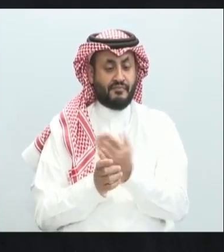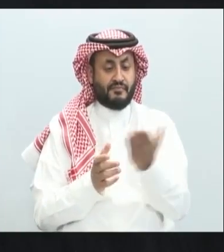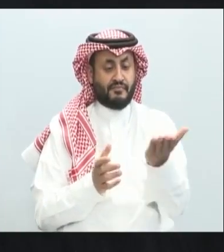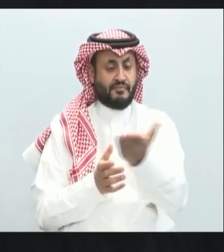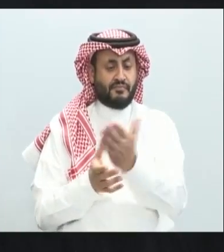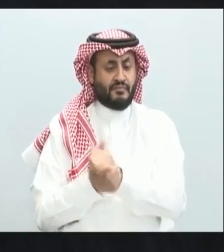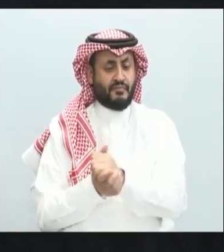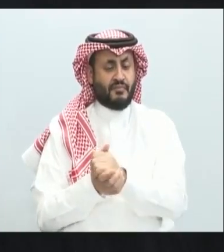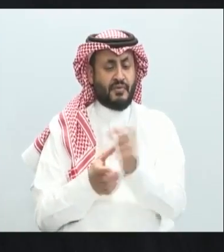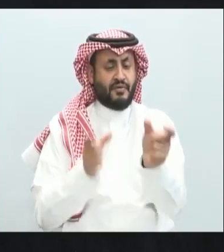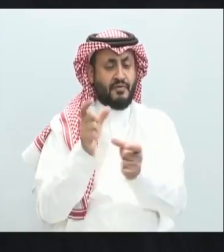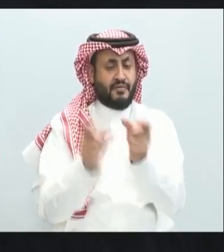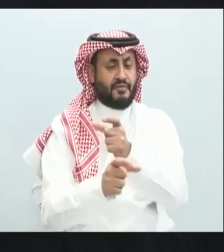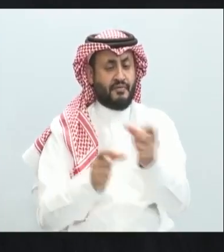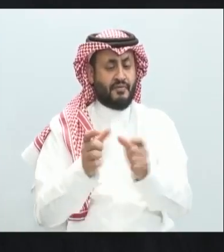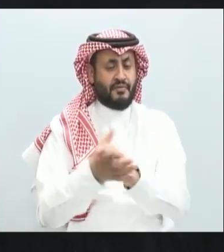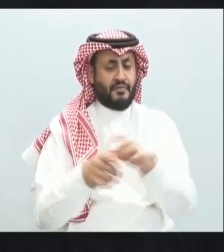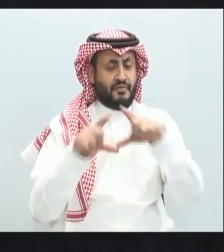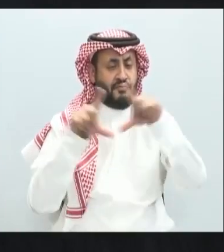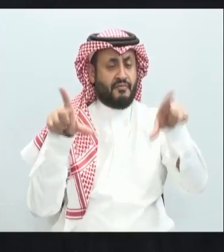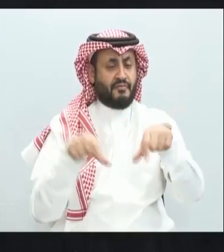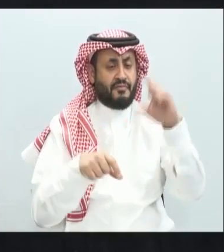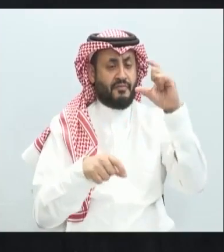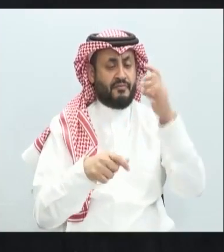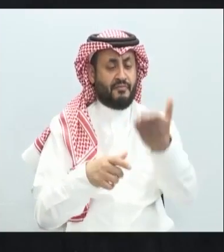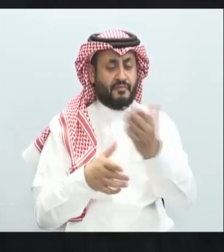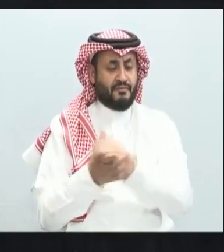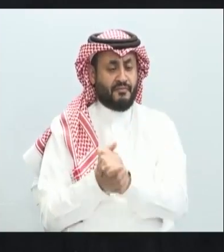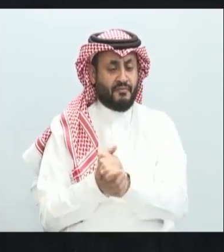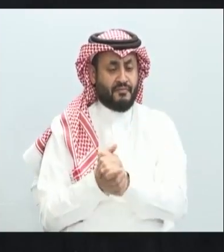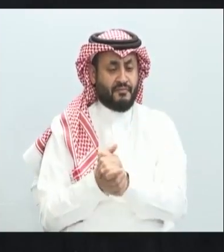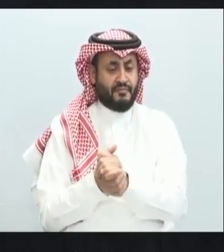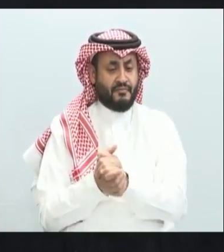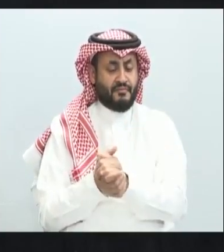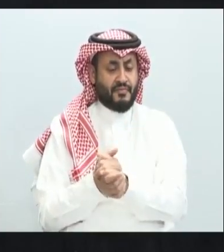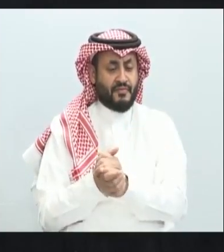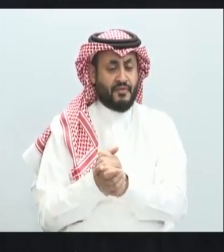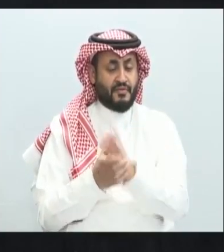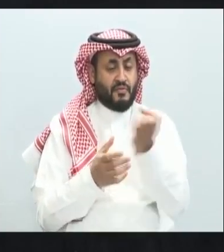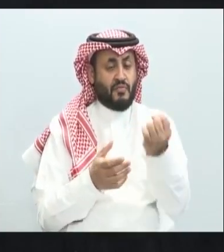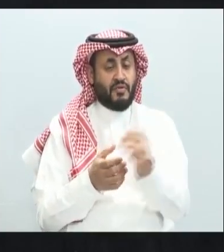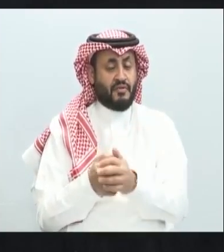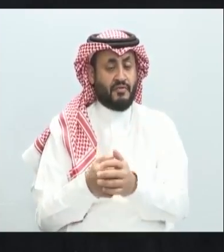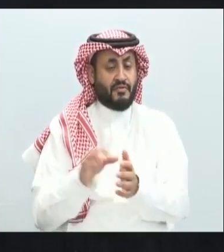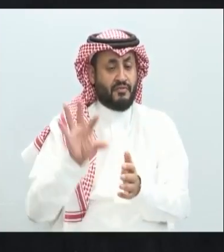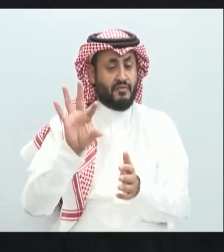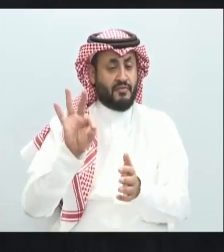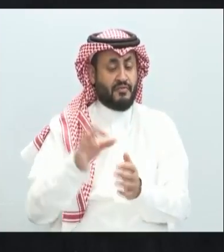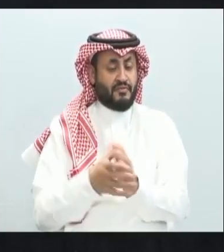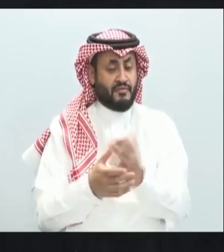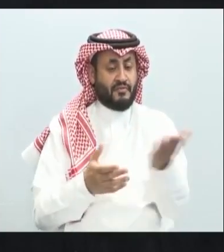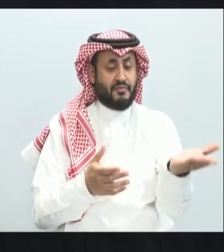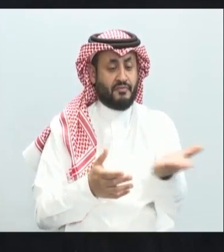see here in this blue box, where we had more than 9 words, and we did